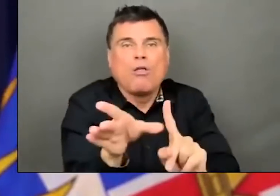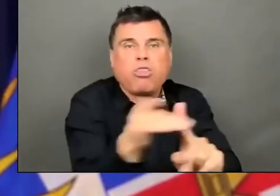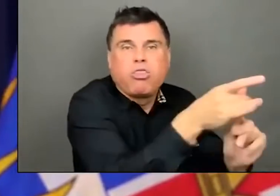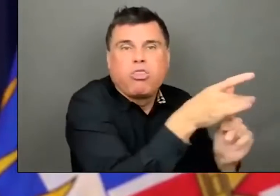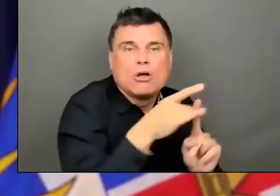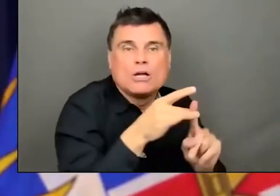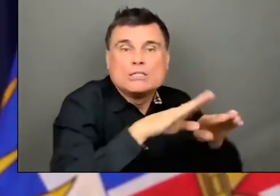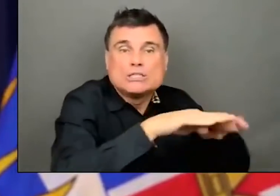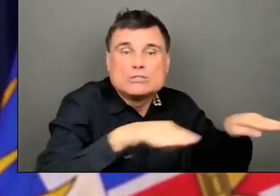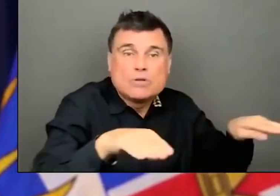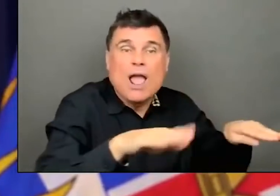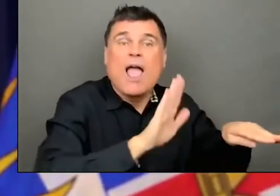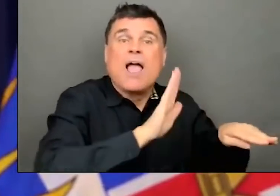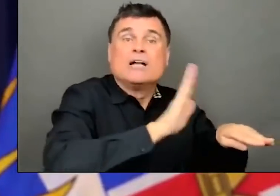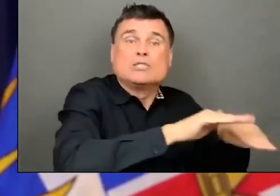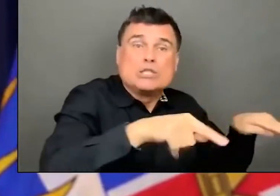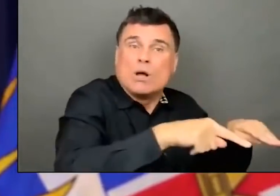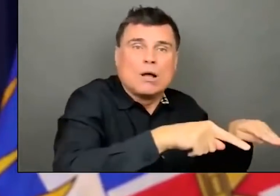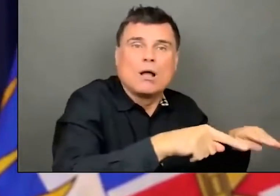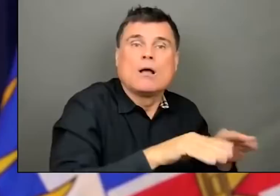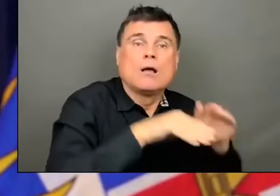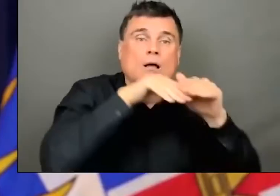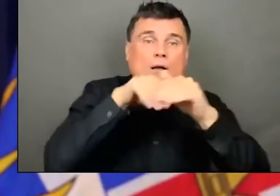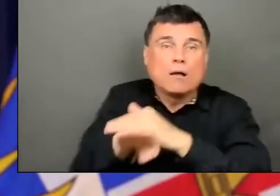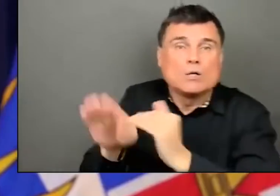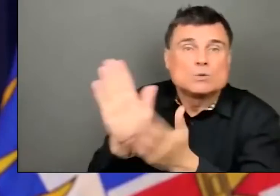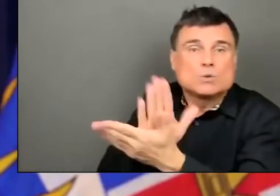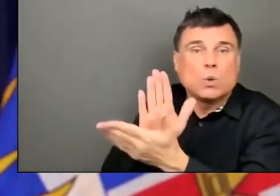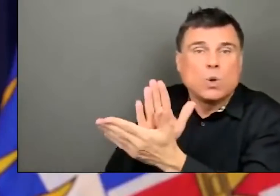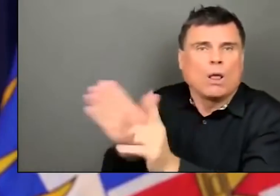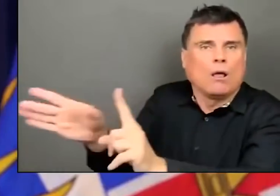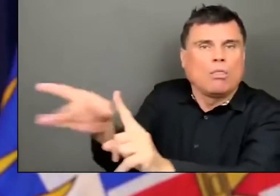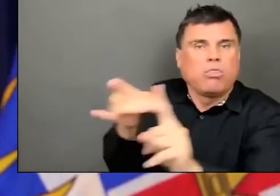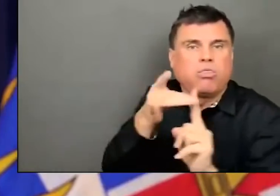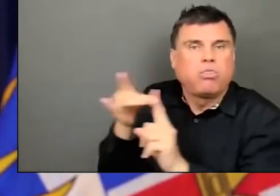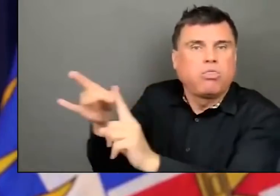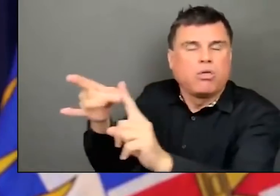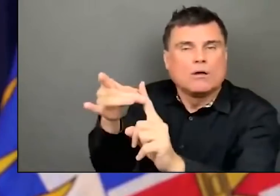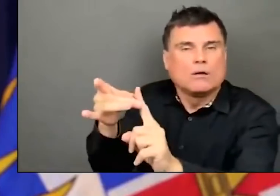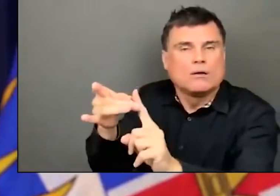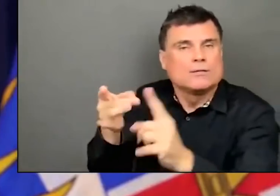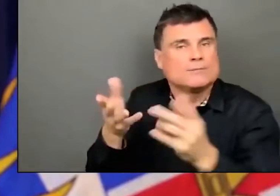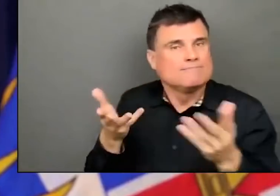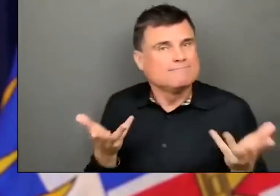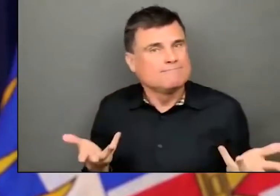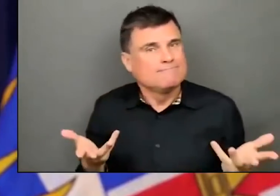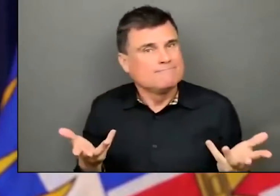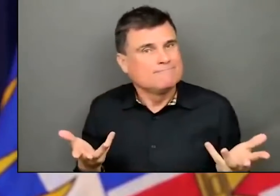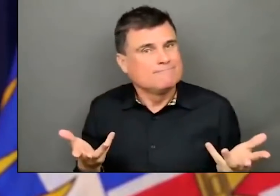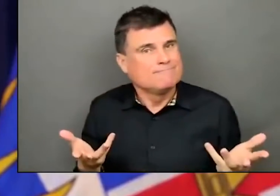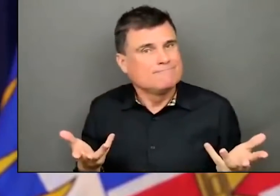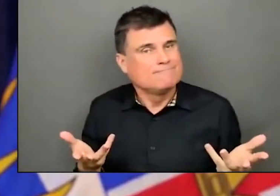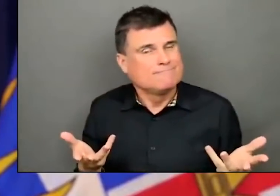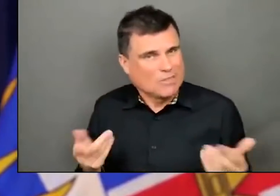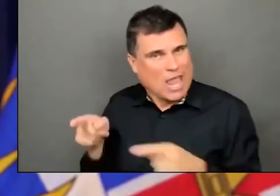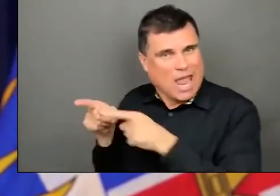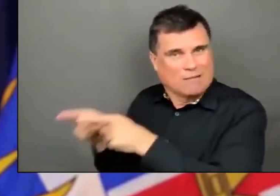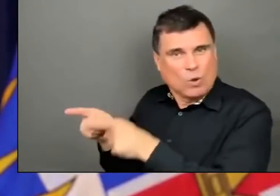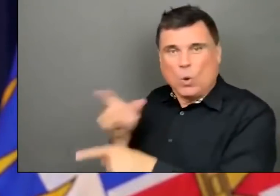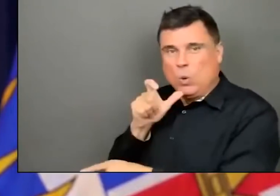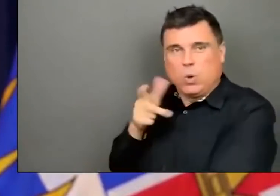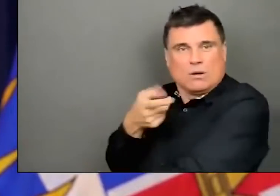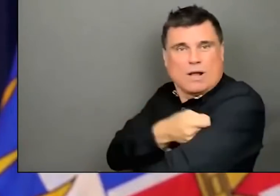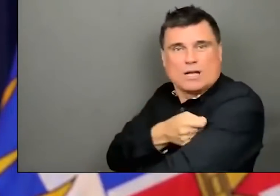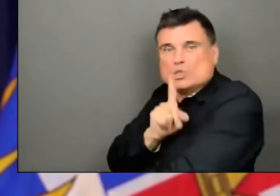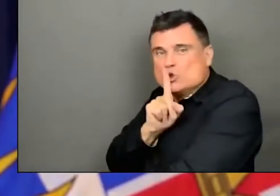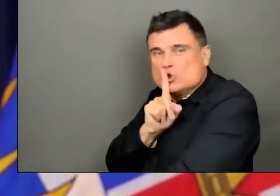schools. So this means we all need to take a step back and recognize the important role we play as adults